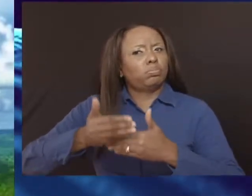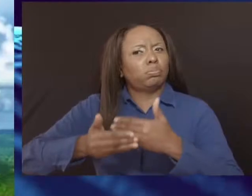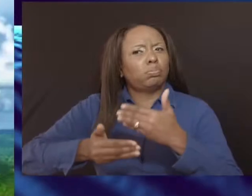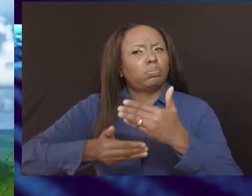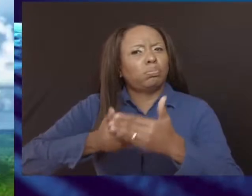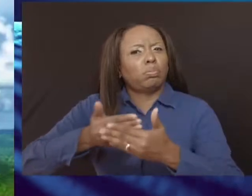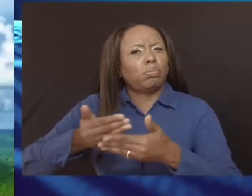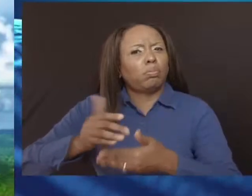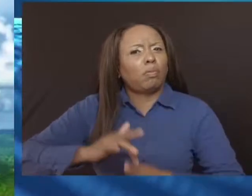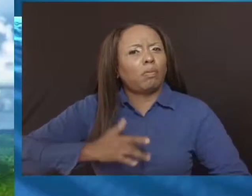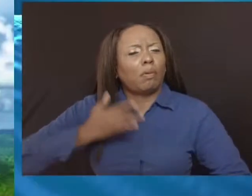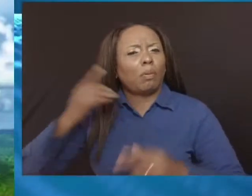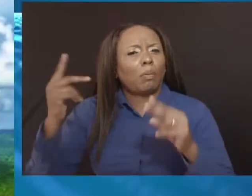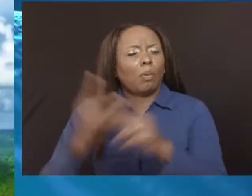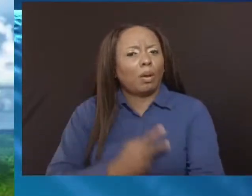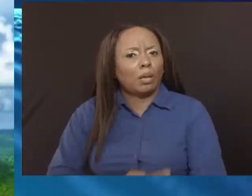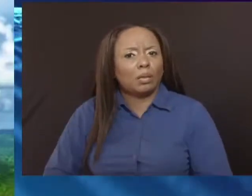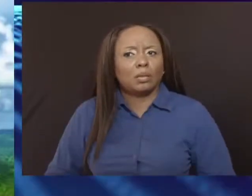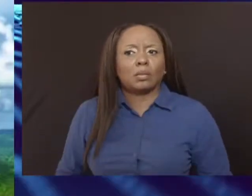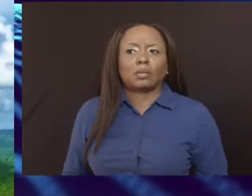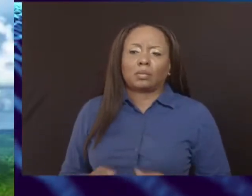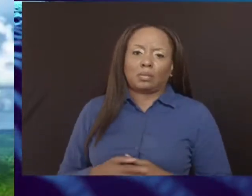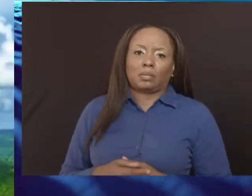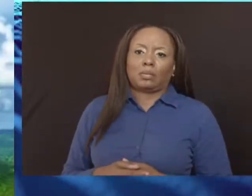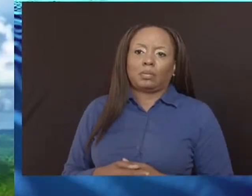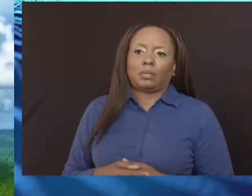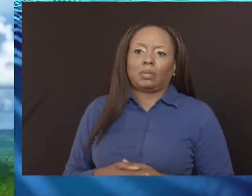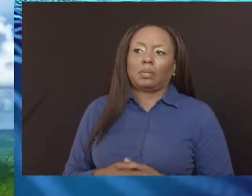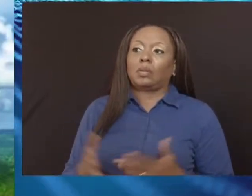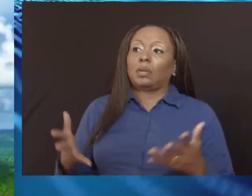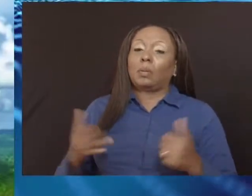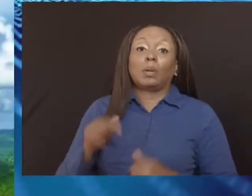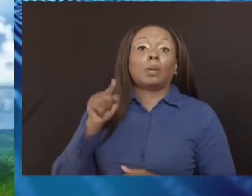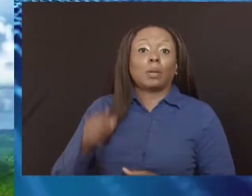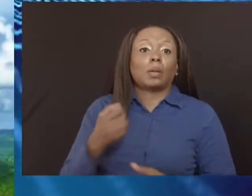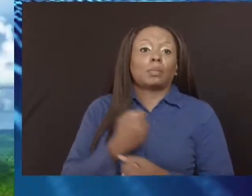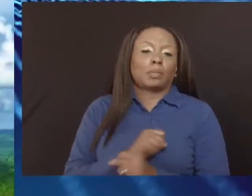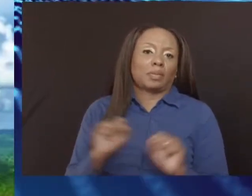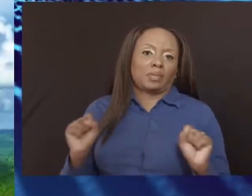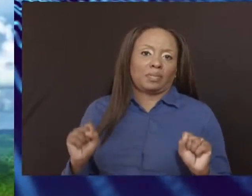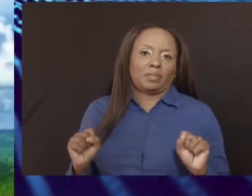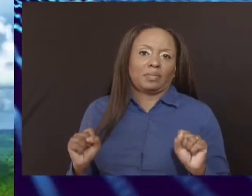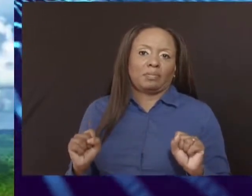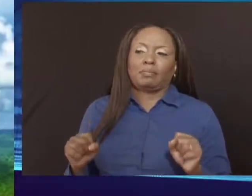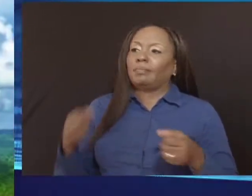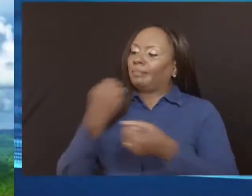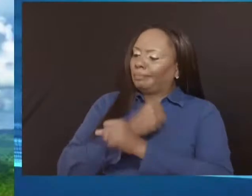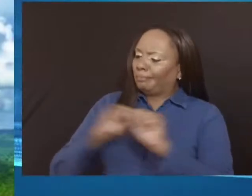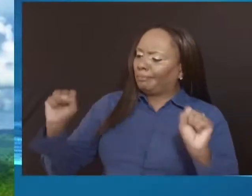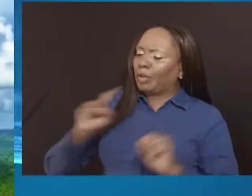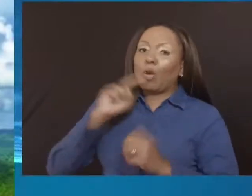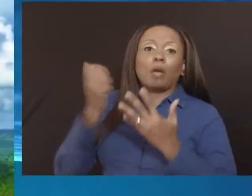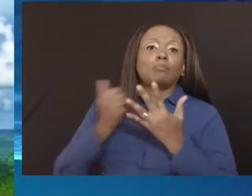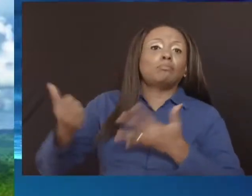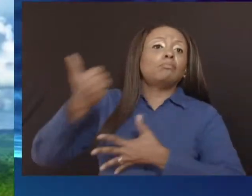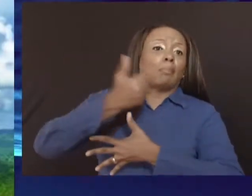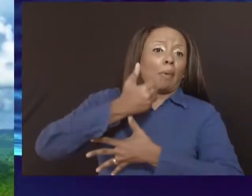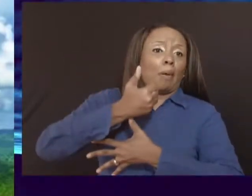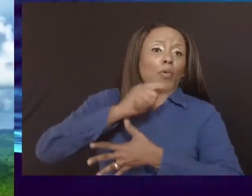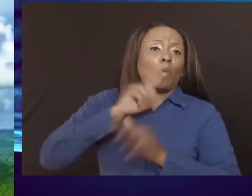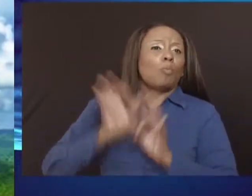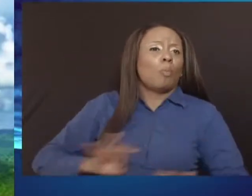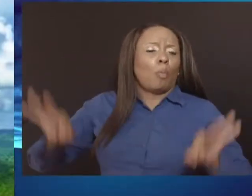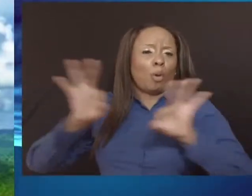deteriorate. We want to ensure that you remain safe. Safety is the priority of doctors